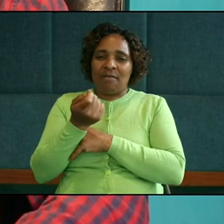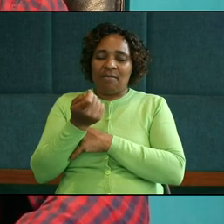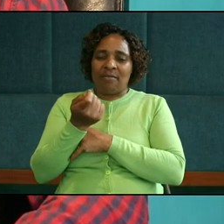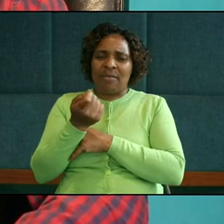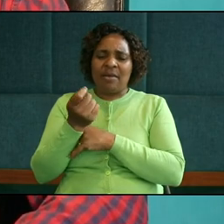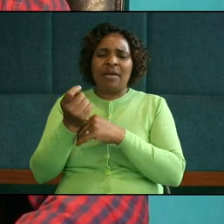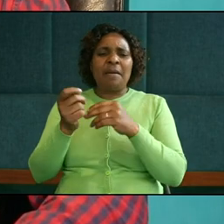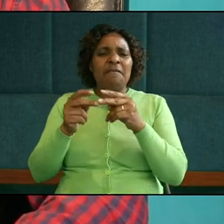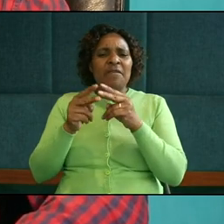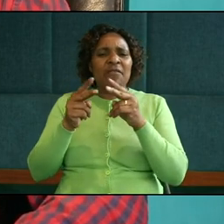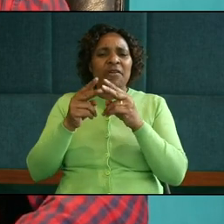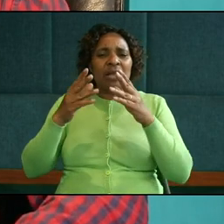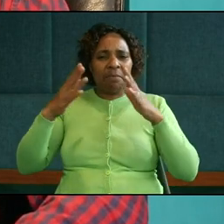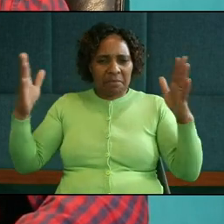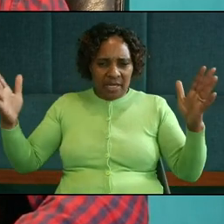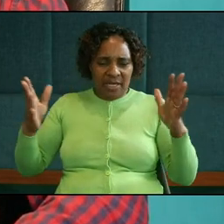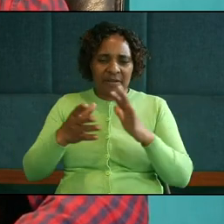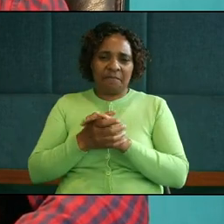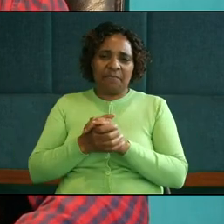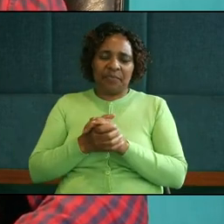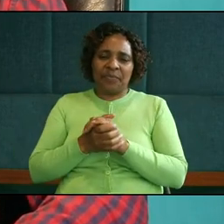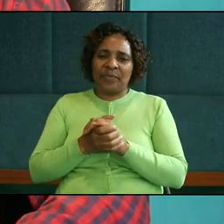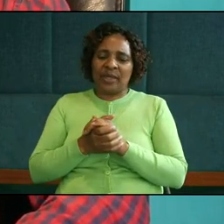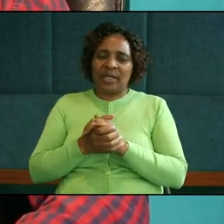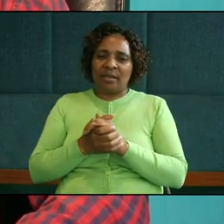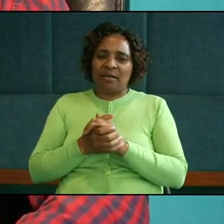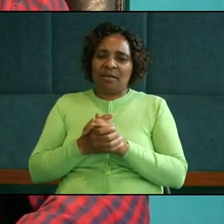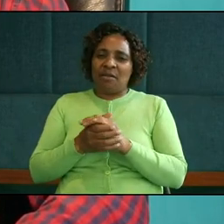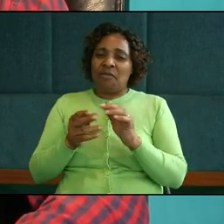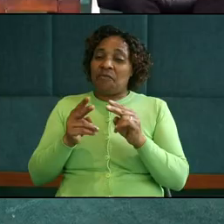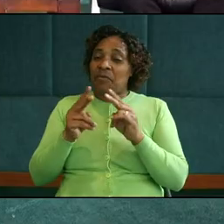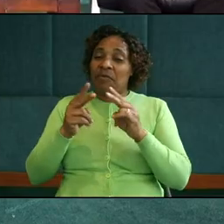too big to be answered by Him.